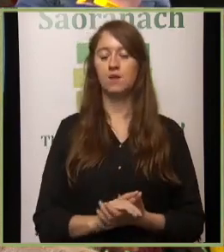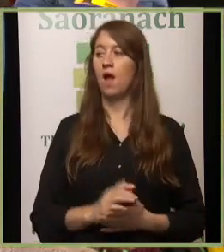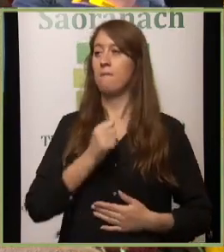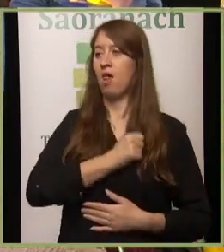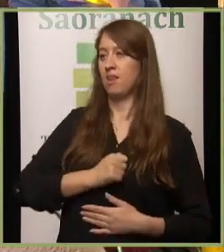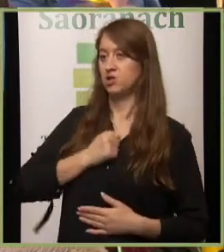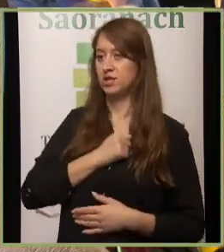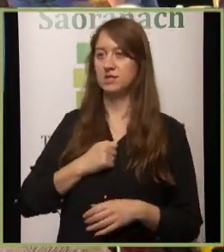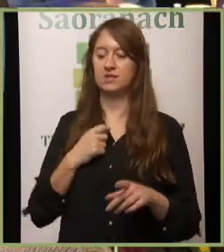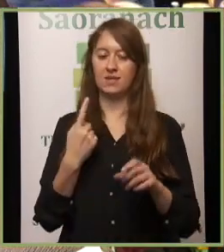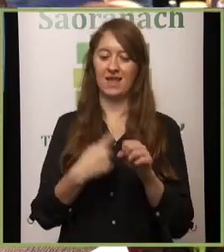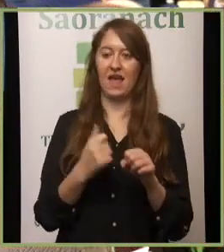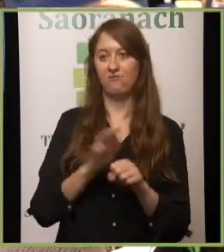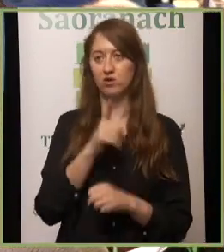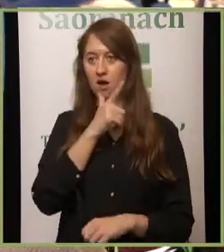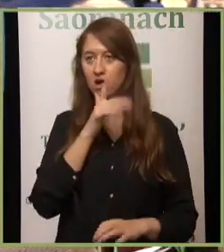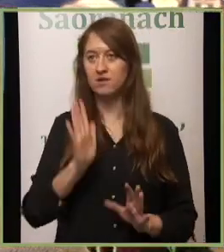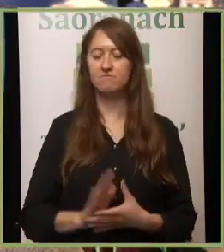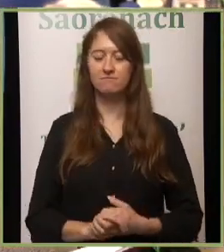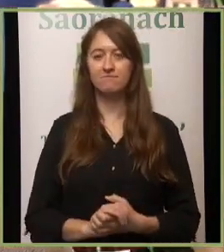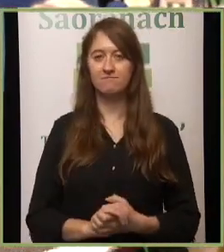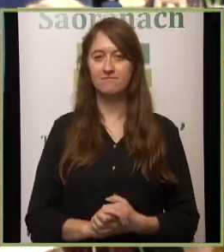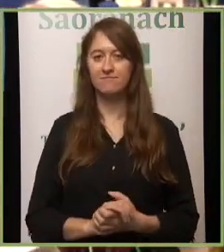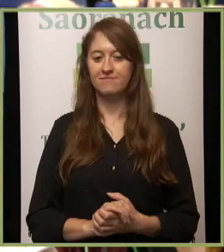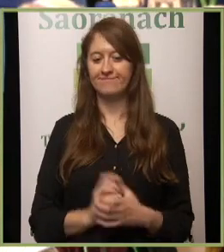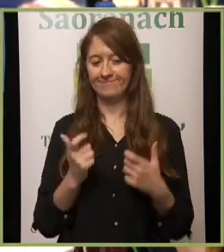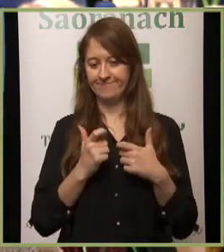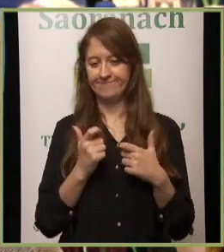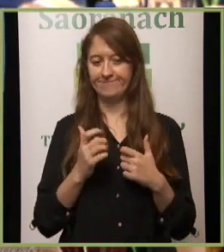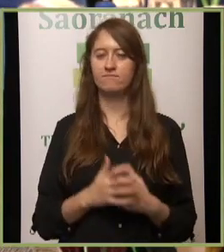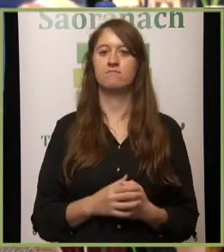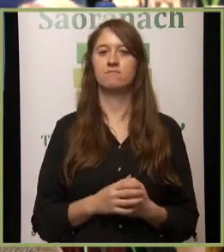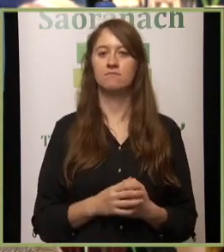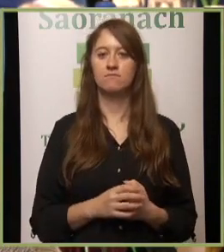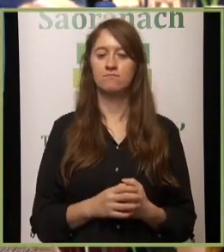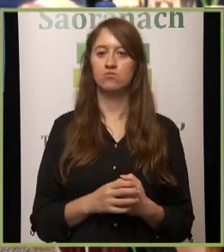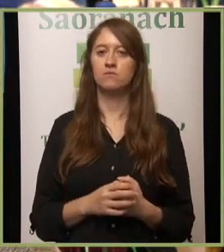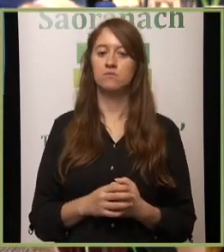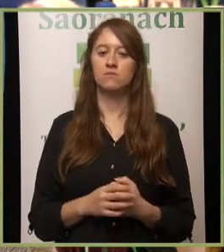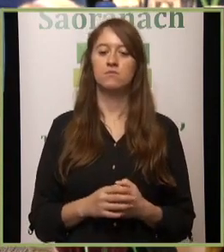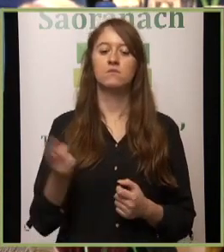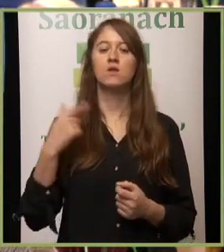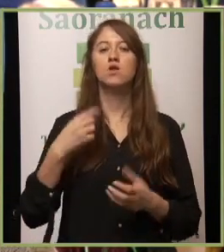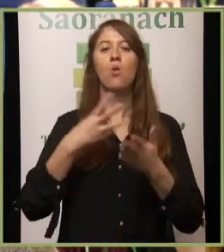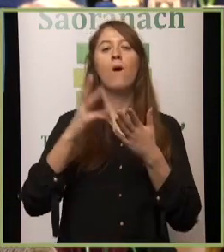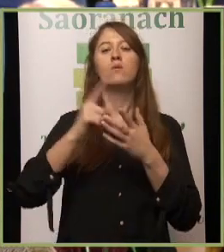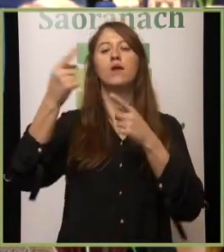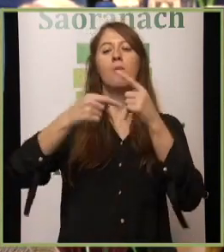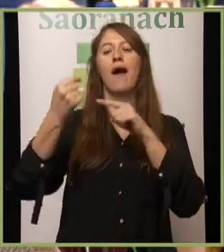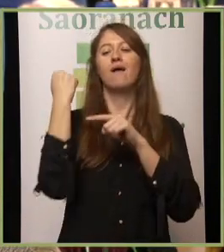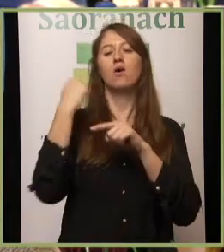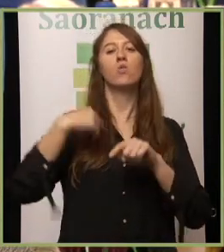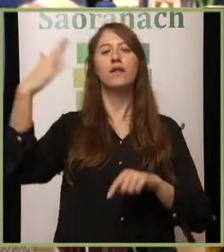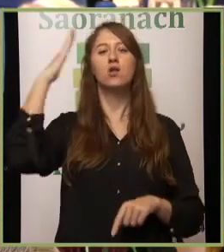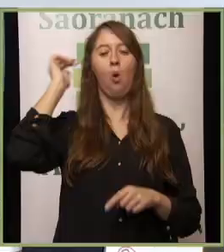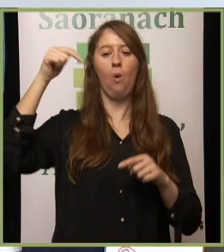Apologies again for talking. But I think in terms of when we go back, we knew from the very beginning that this wasn't going to be a